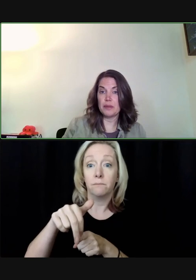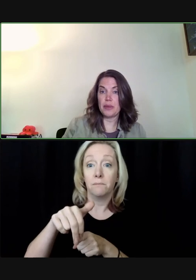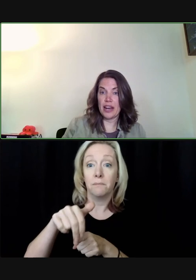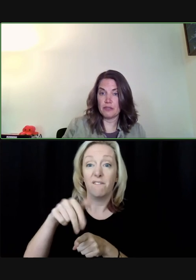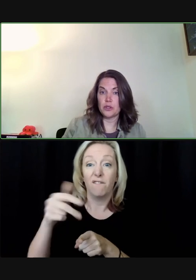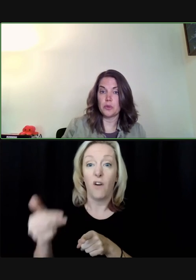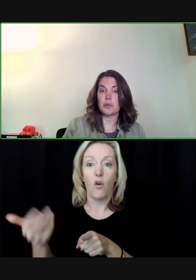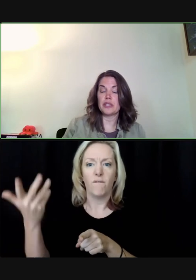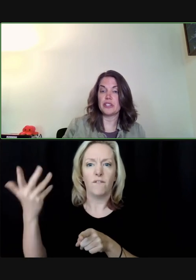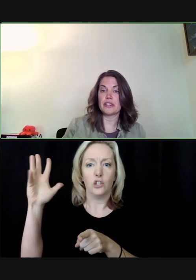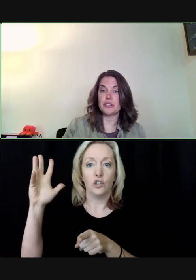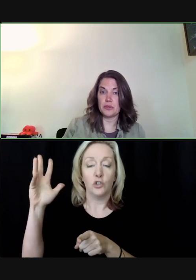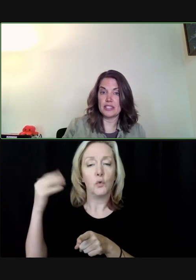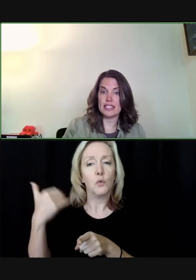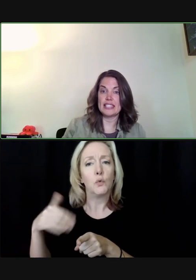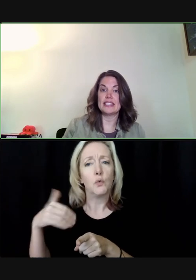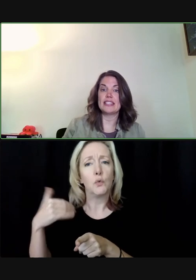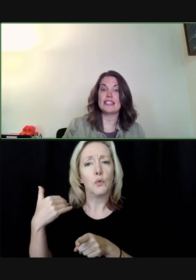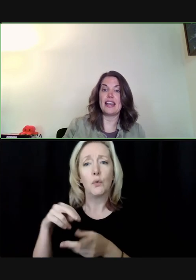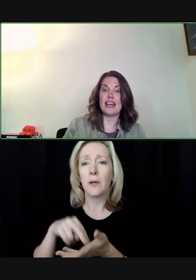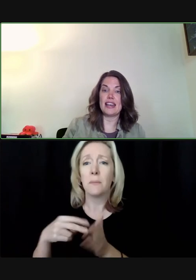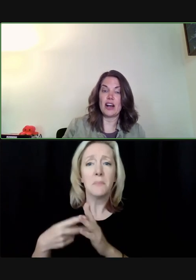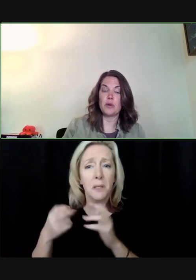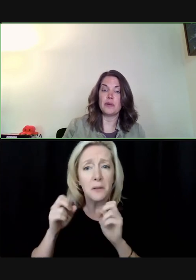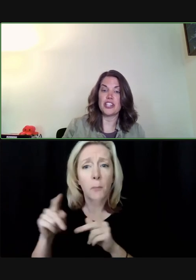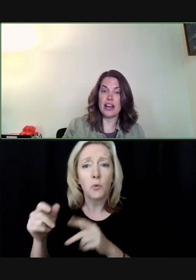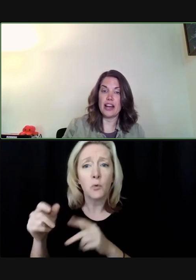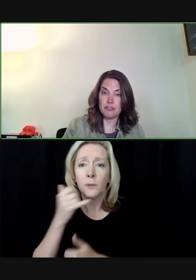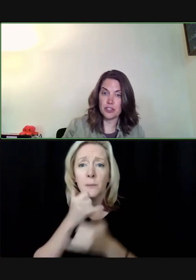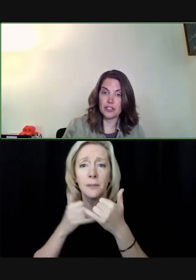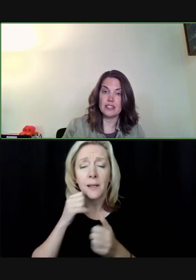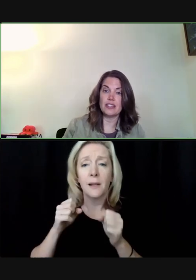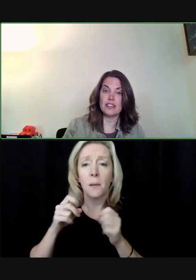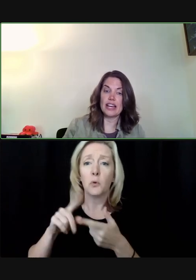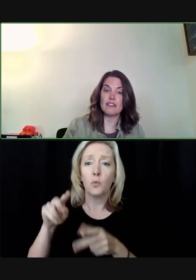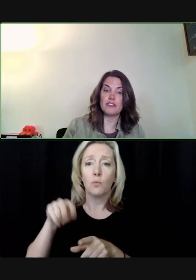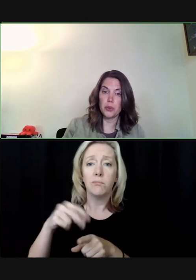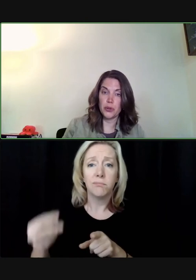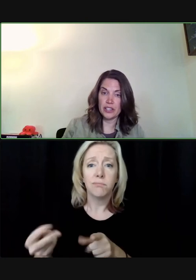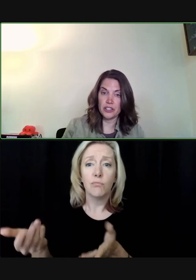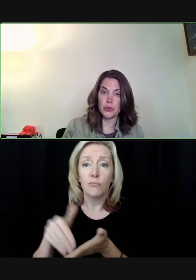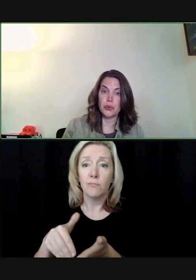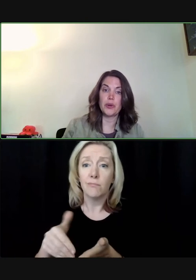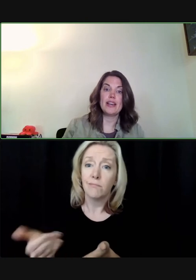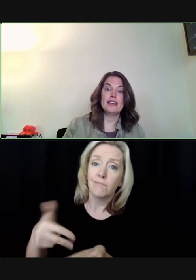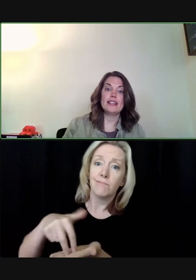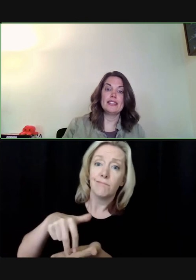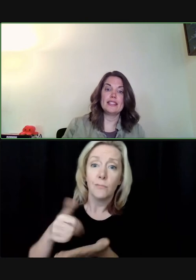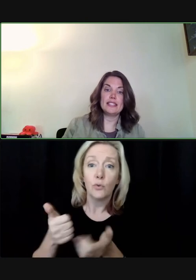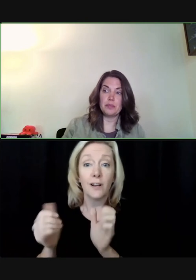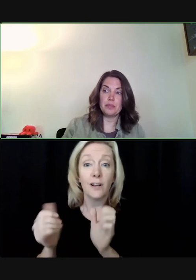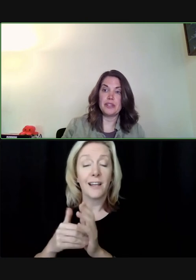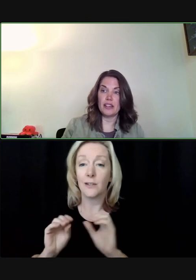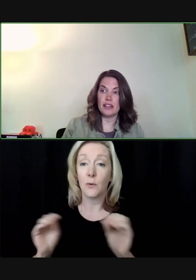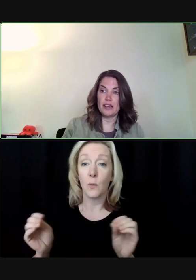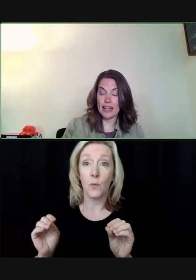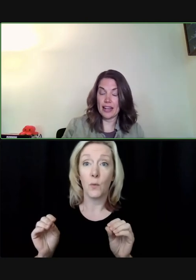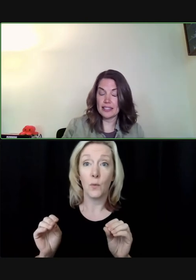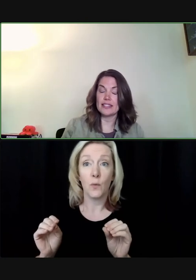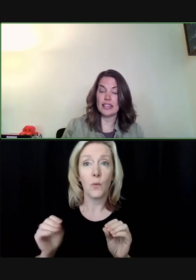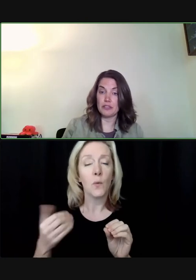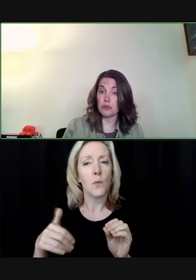So that's pretty impactful when we look at our students and how much effort that they have to put into